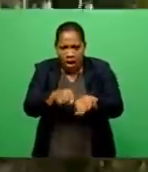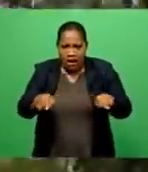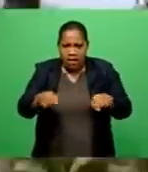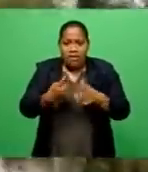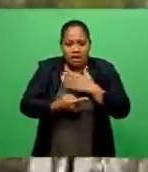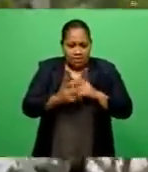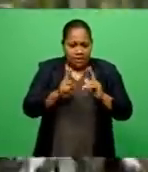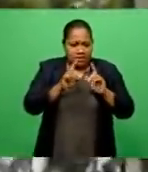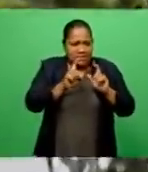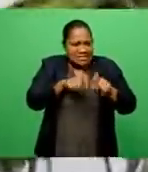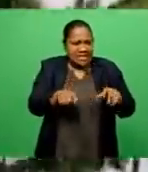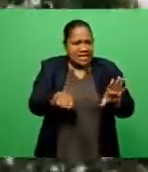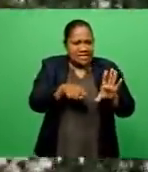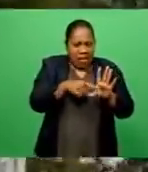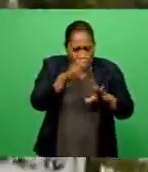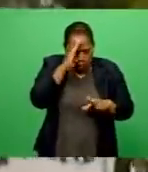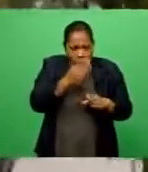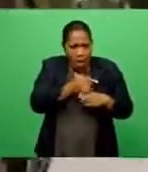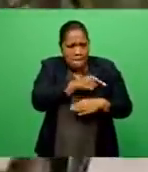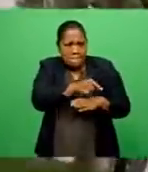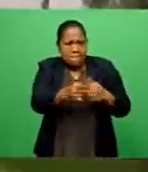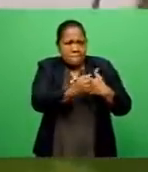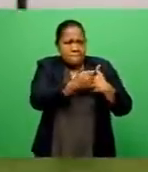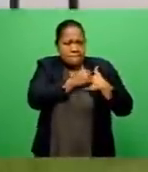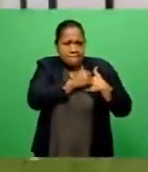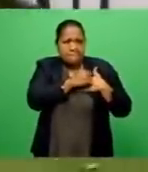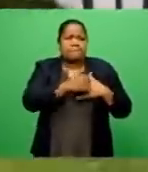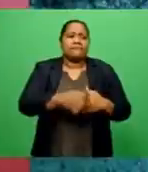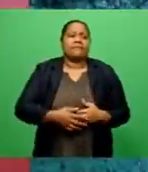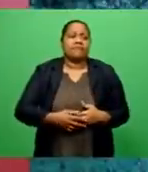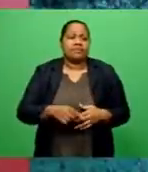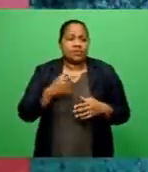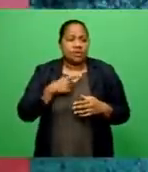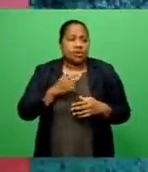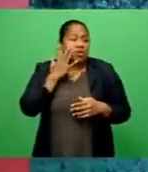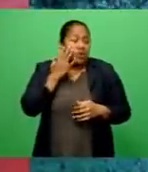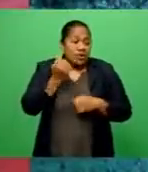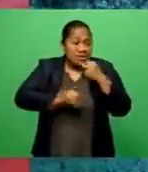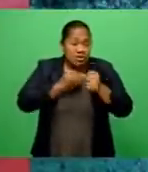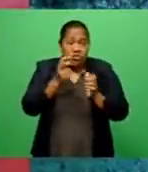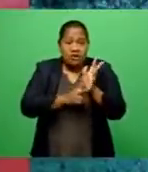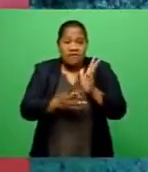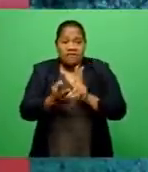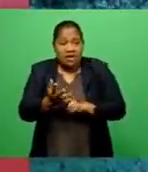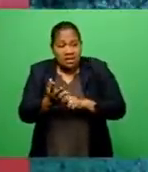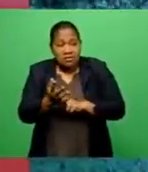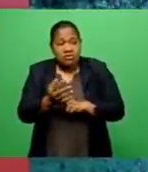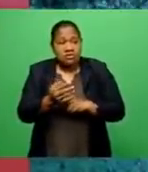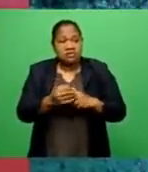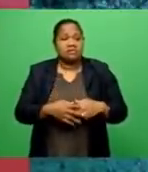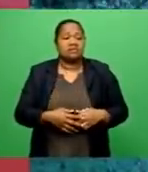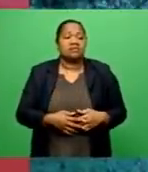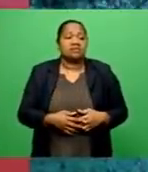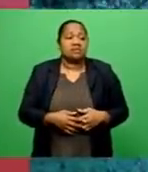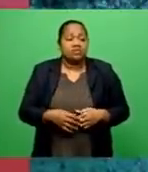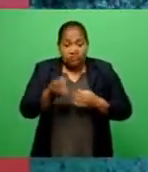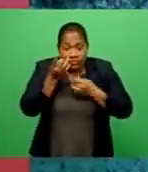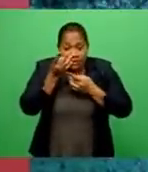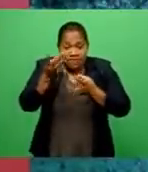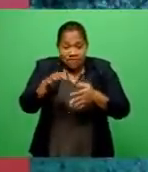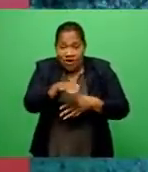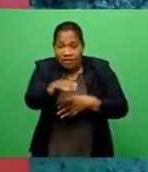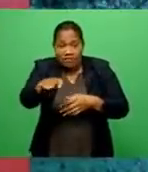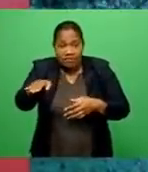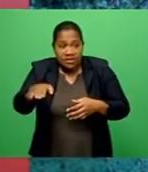inside. And I hope they are safe because when we went to the village to inspect, we informed them that